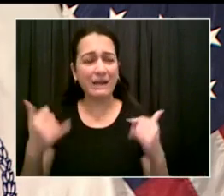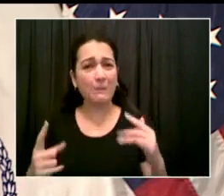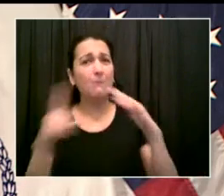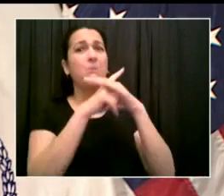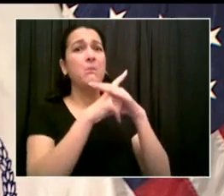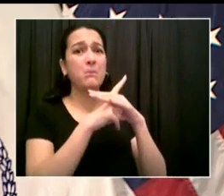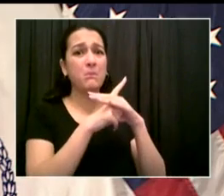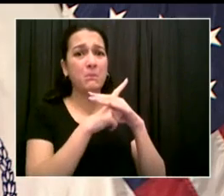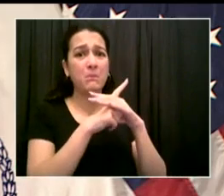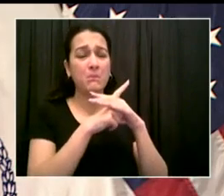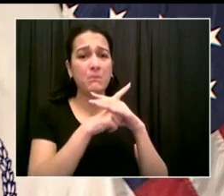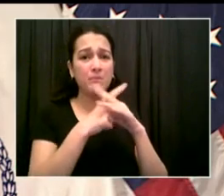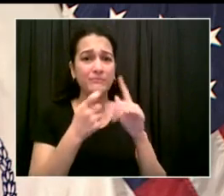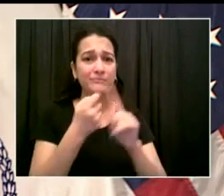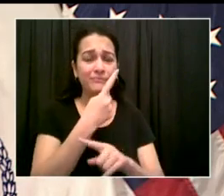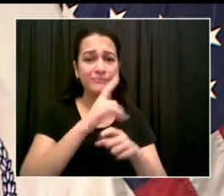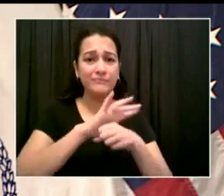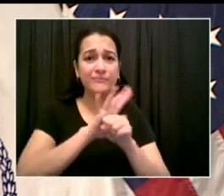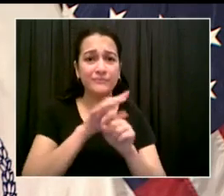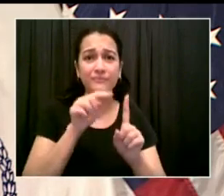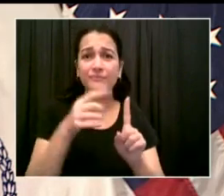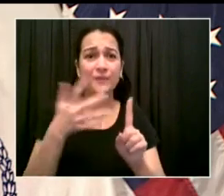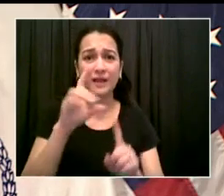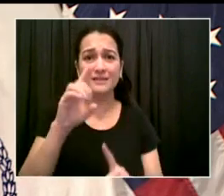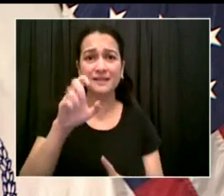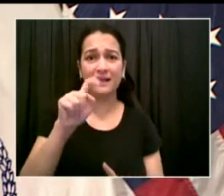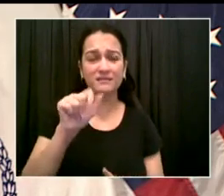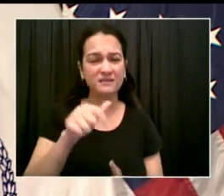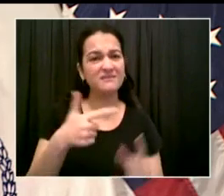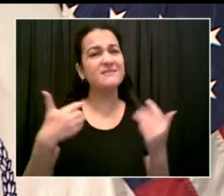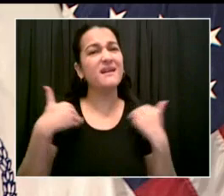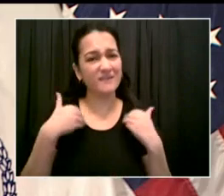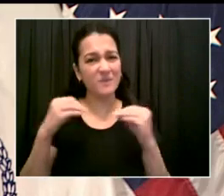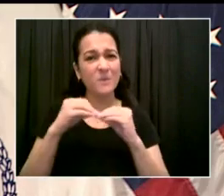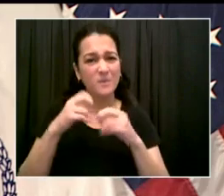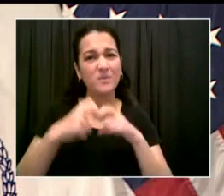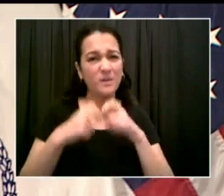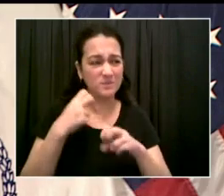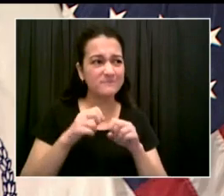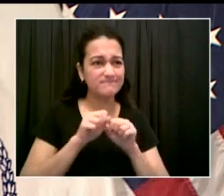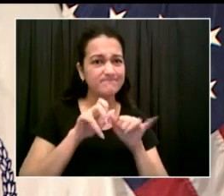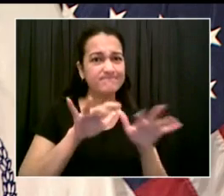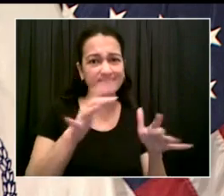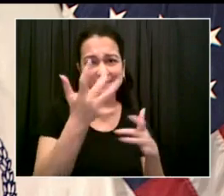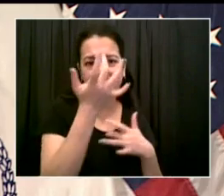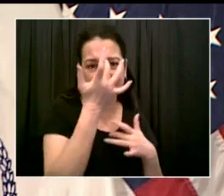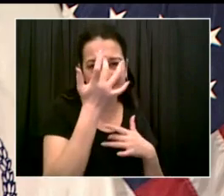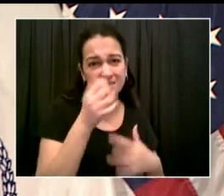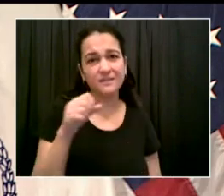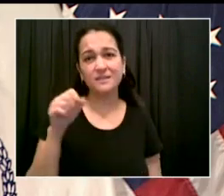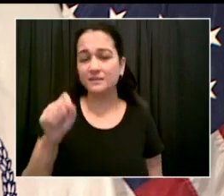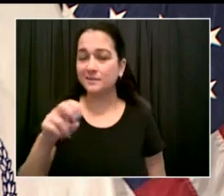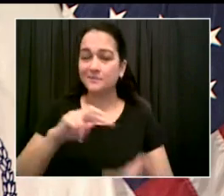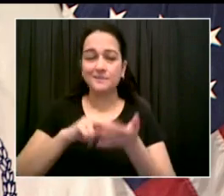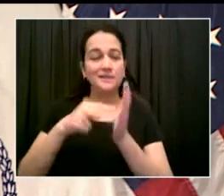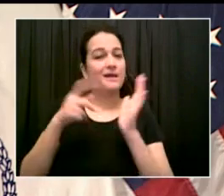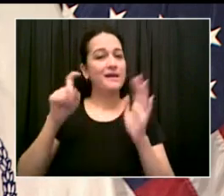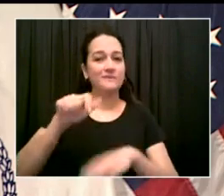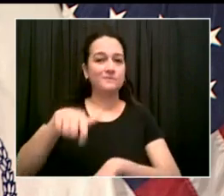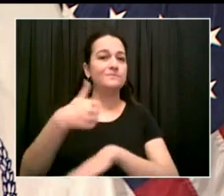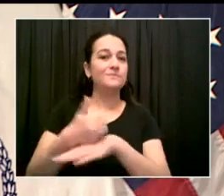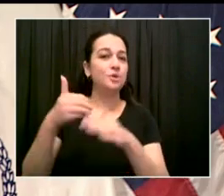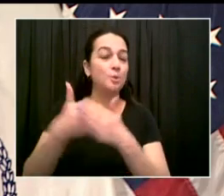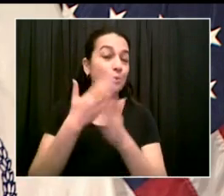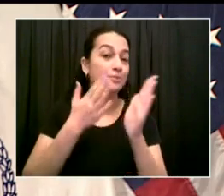COVID safety requirement for our health workers, the workers we depend on the most and the workers who are the most vulnerable. We need